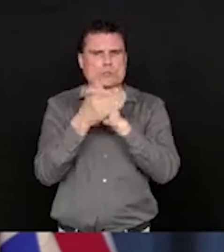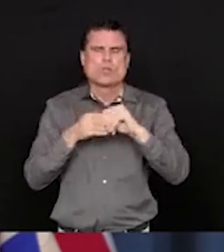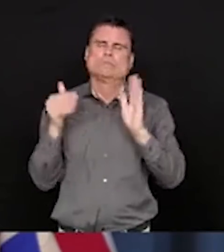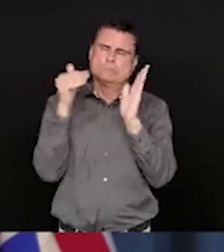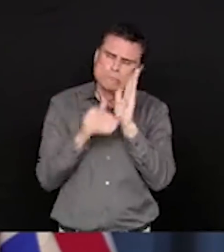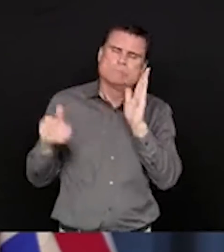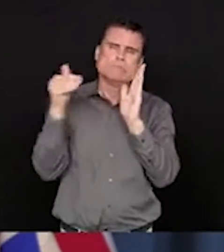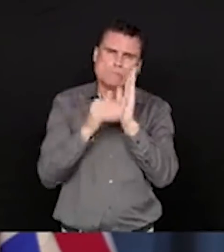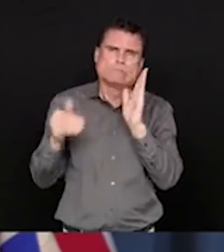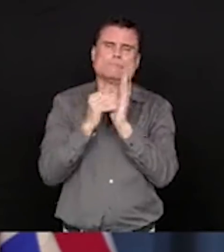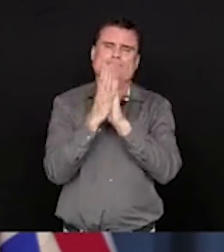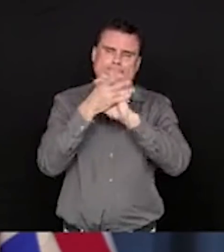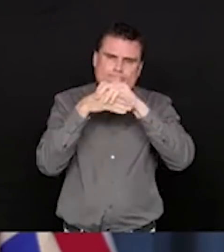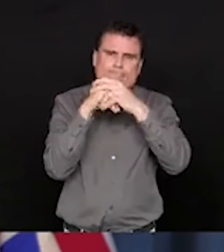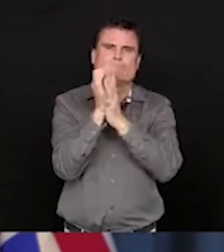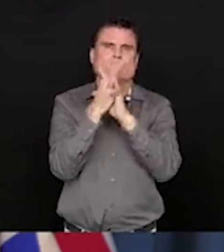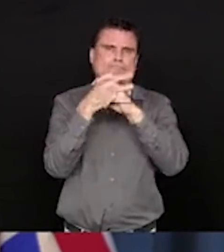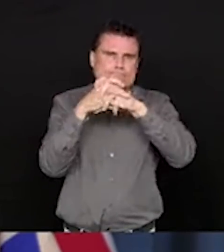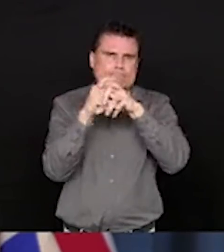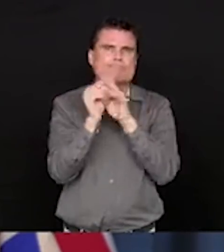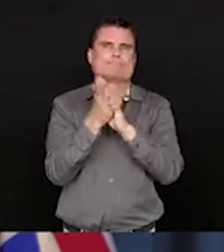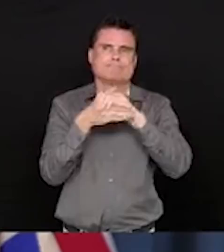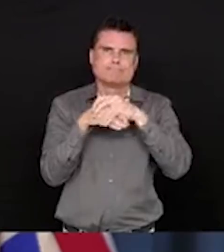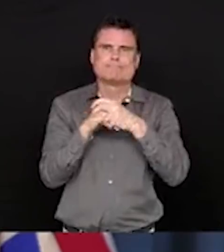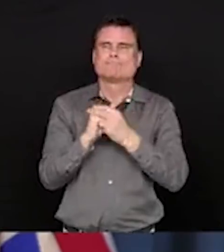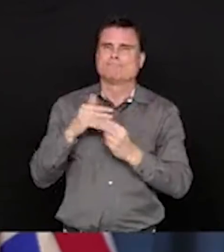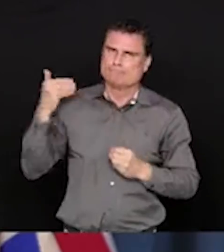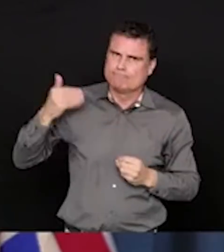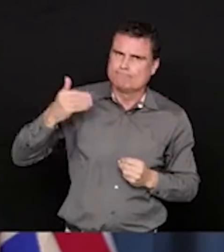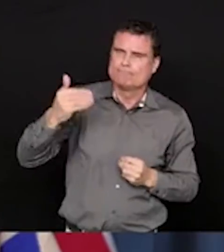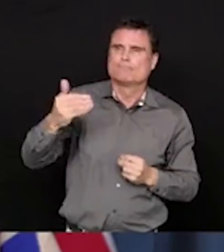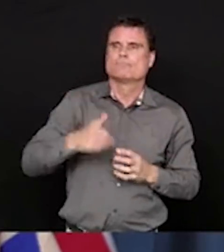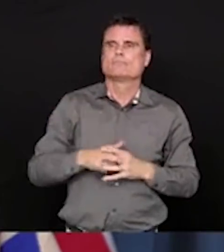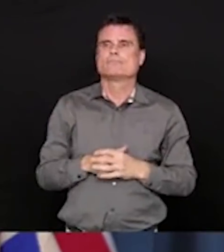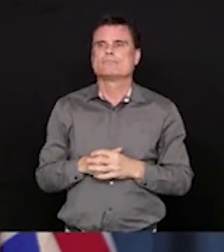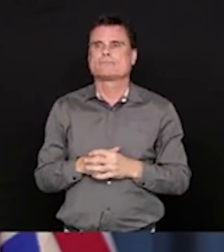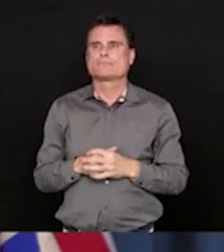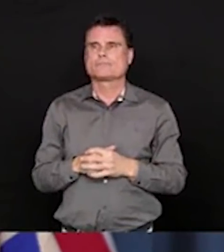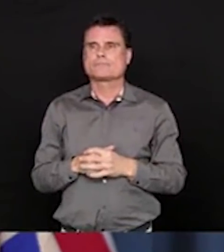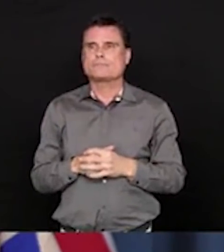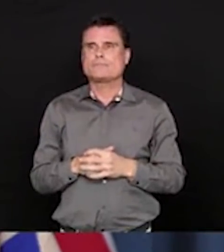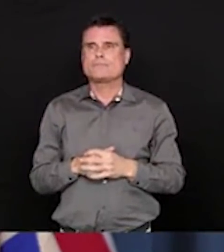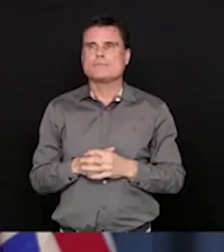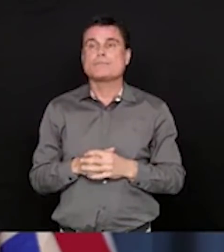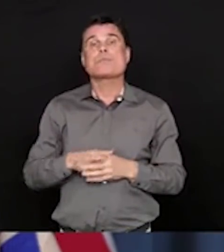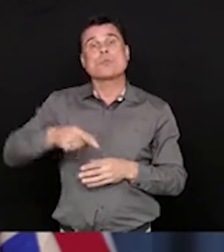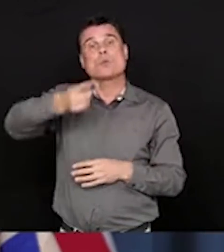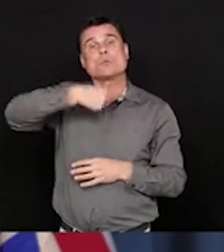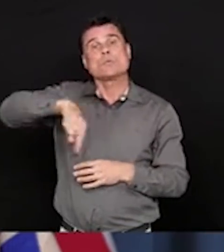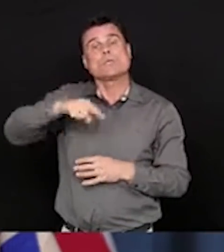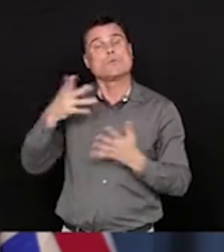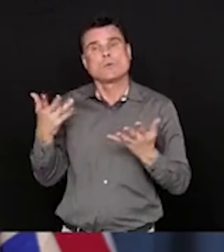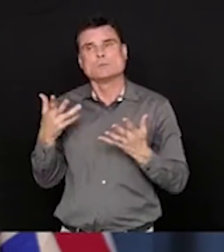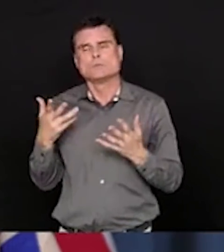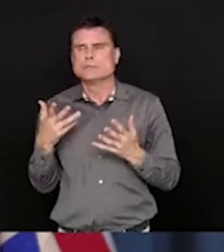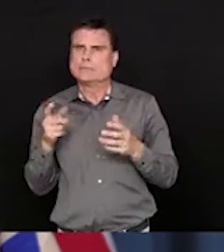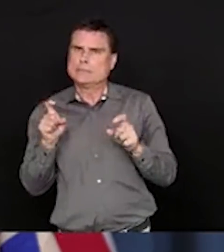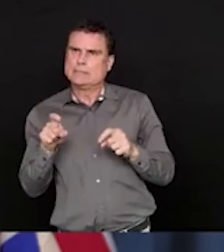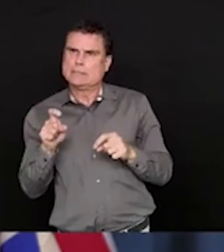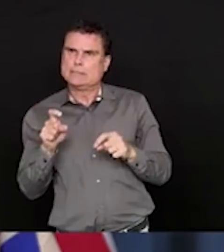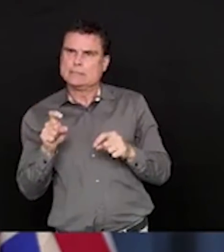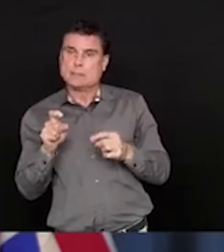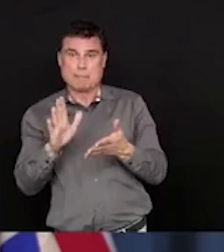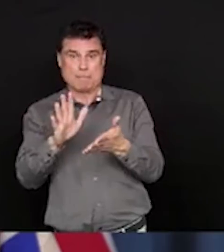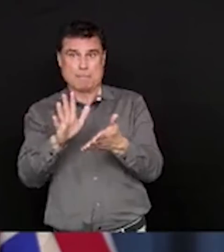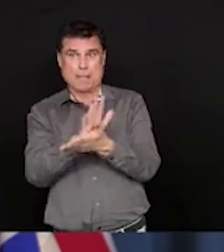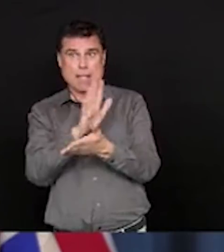healthcare settings and our healthcare workers, because that's where they do the most good. But a handmade cloth face covering that